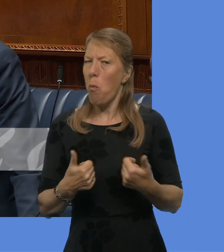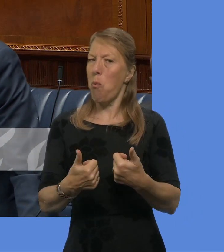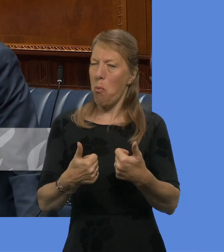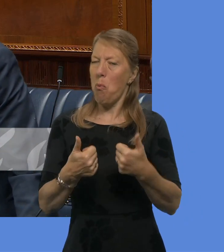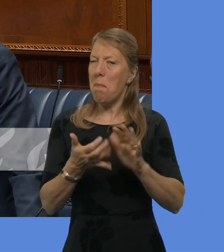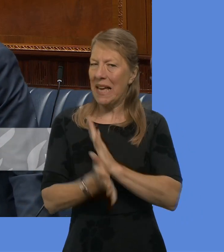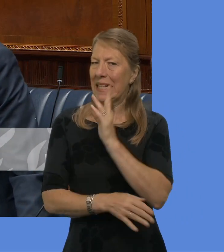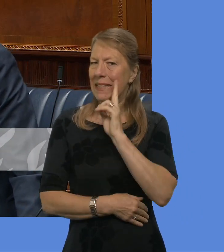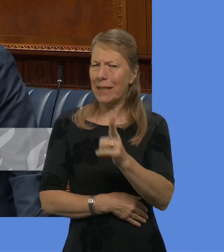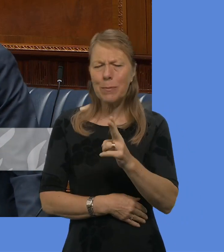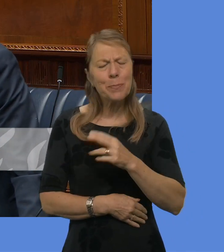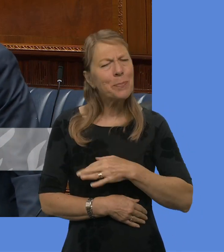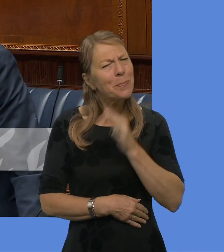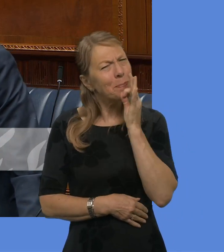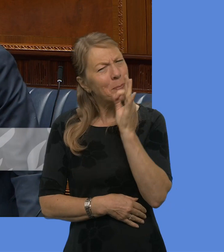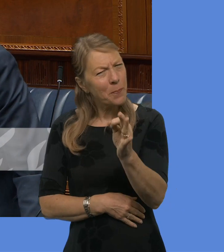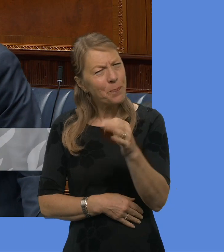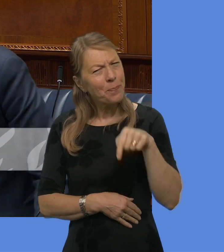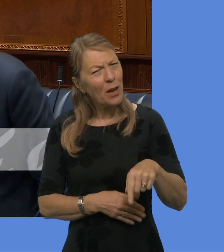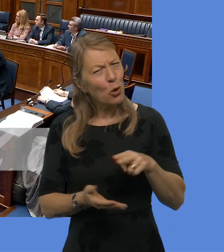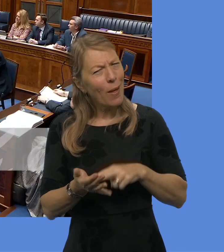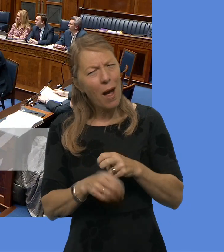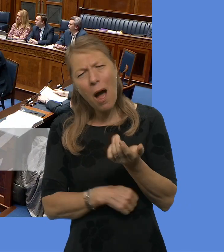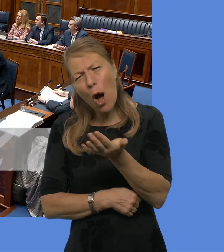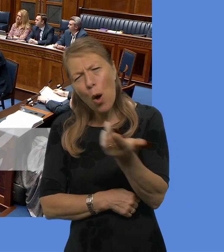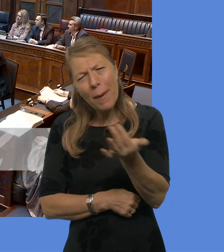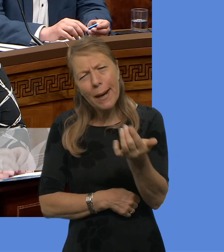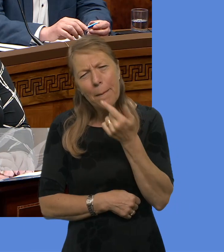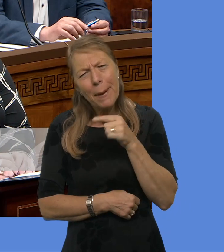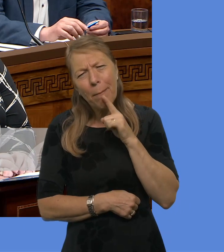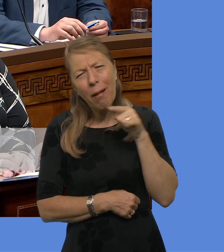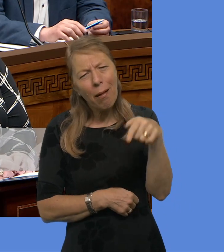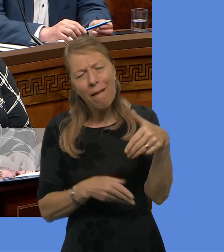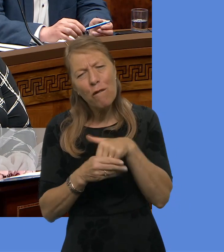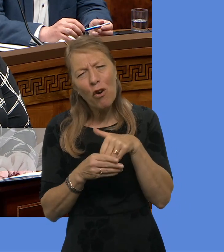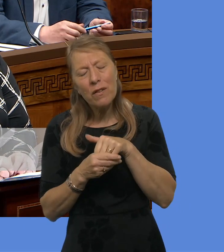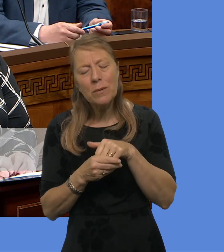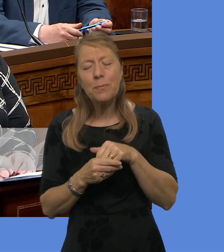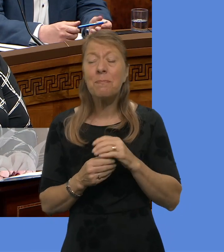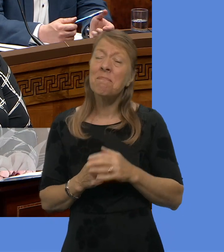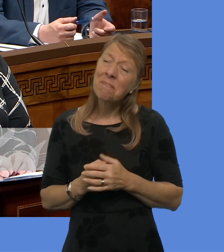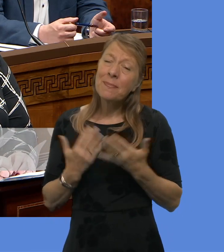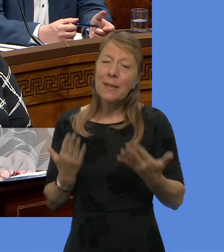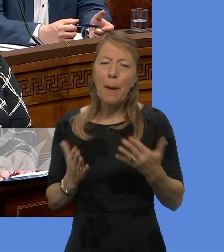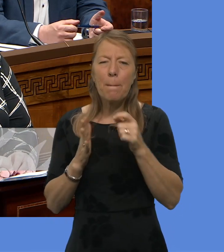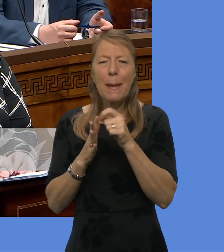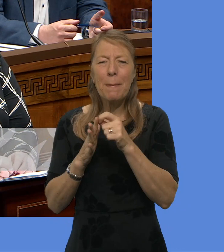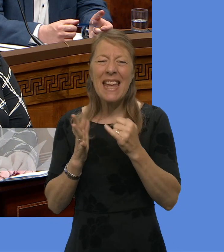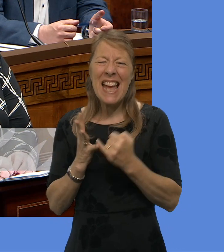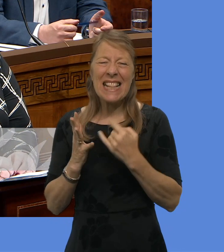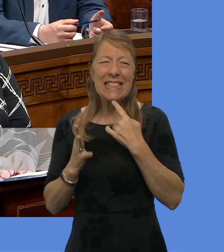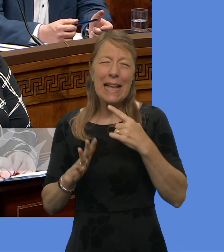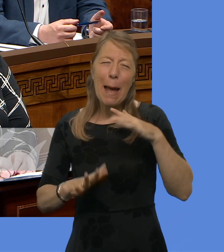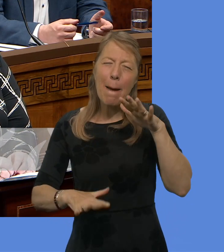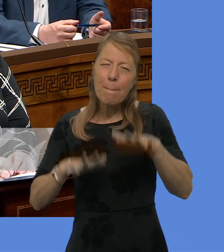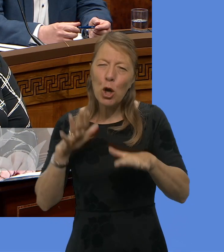many people in Northern Ireland she anticipates this will affect? At the moment, the estimate by PPS is around 26 individuals.